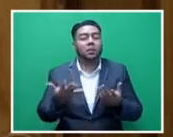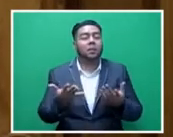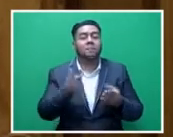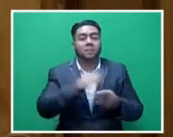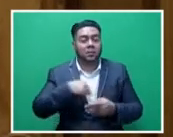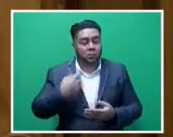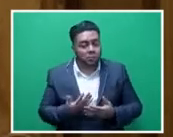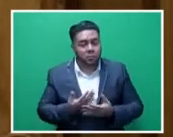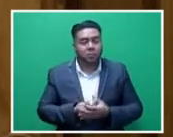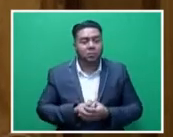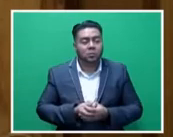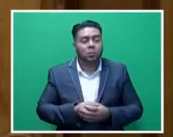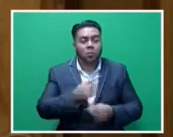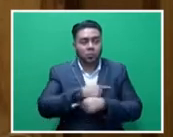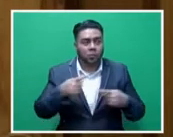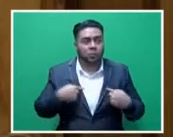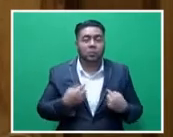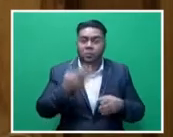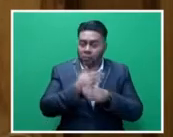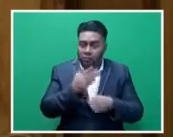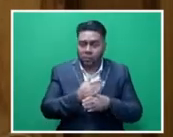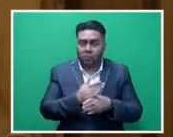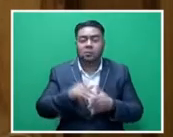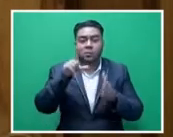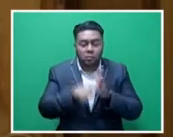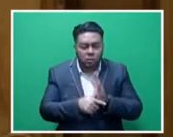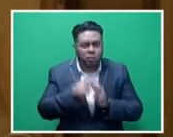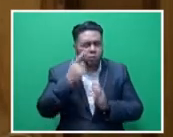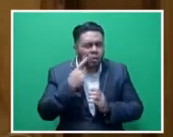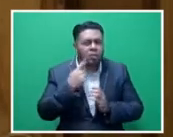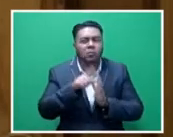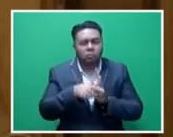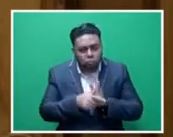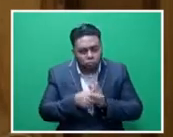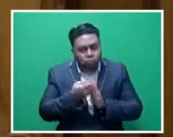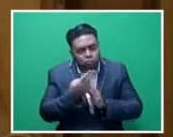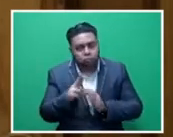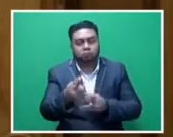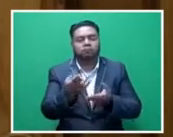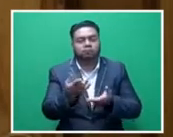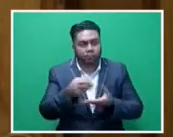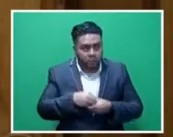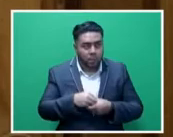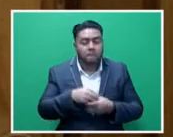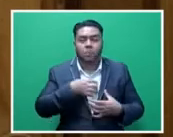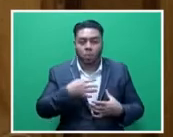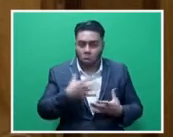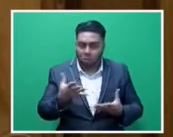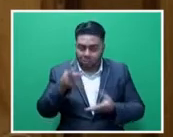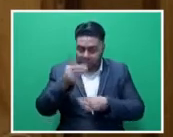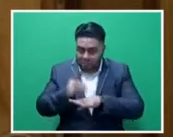ministries, we work in trying to get more comfort to our disabled persons. We provide disability